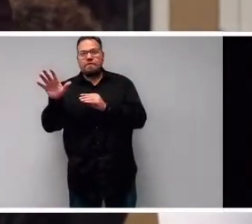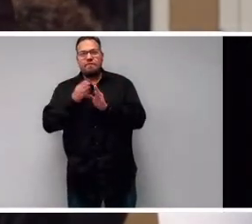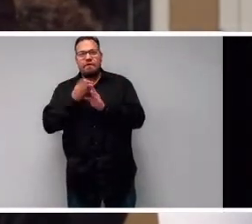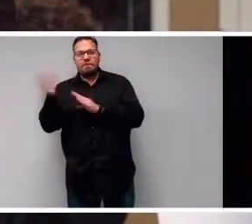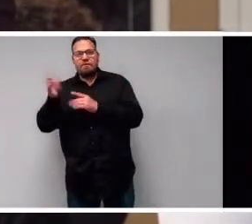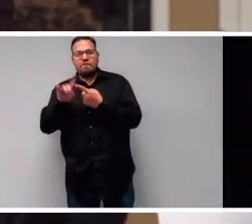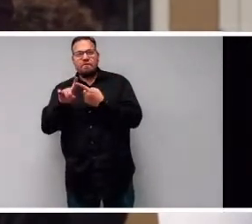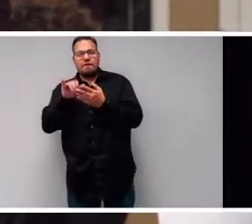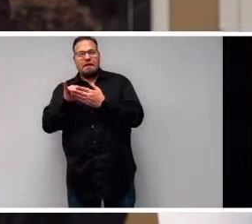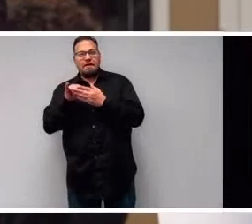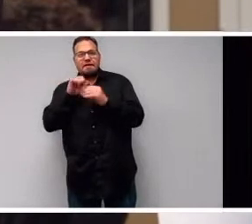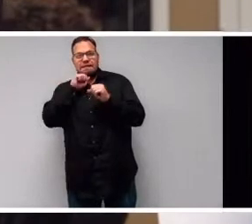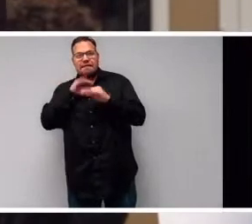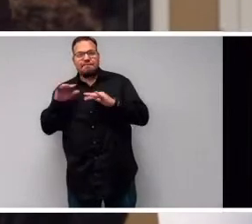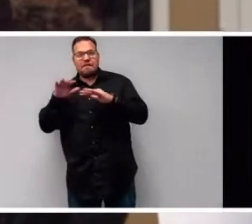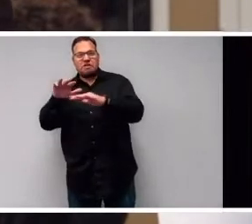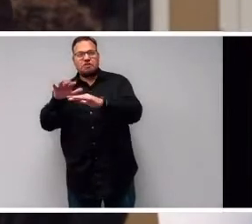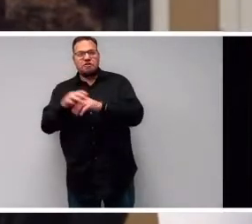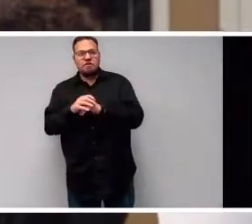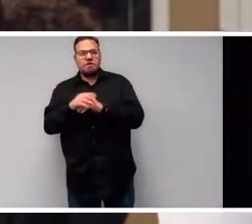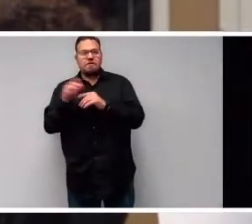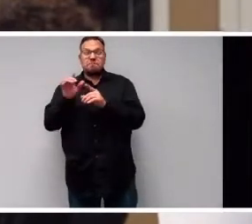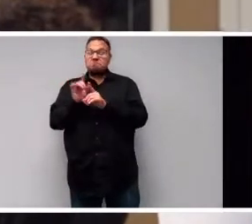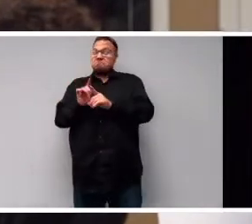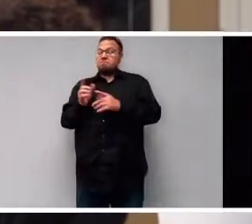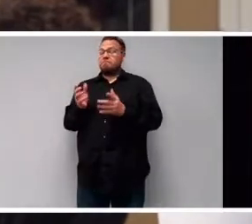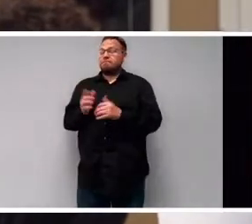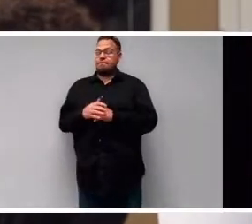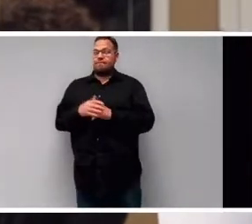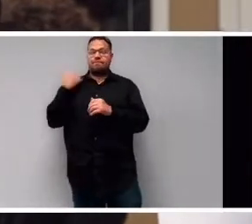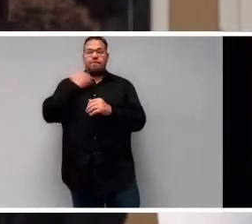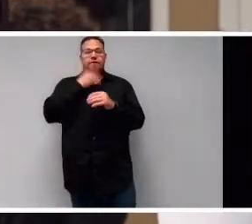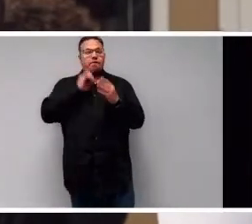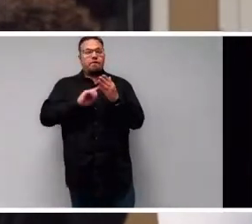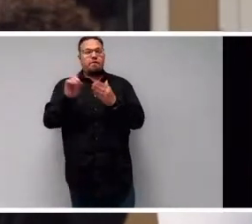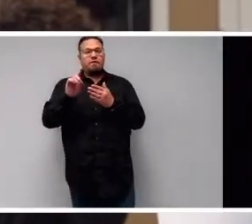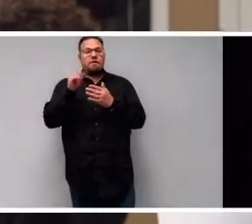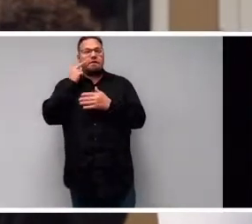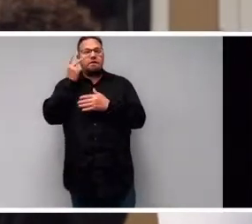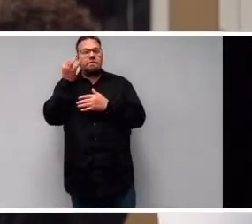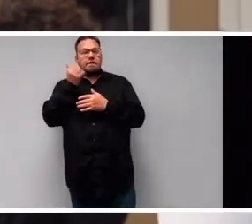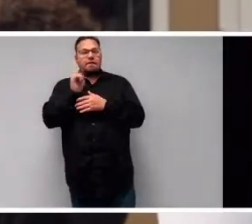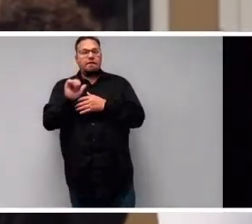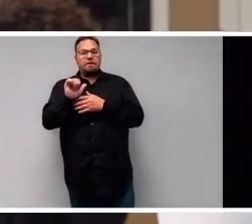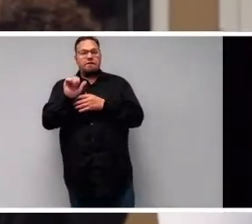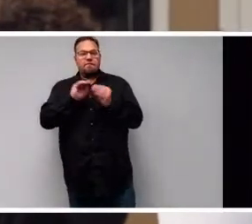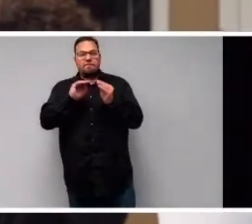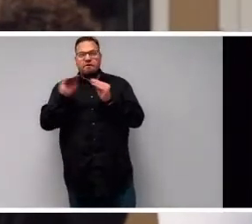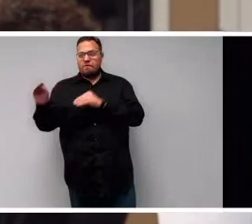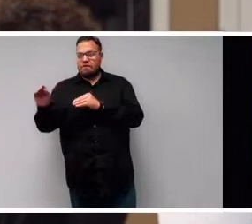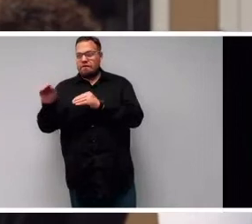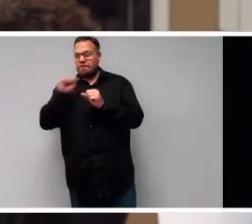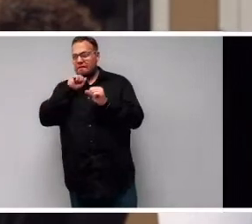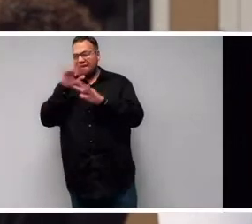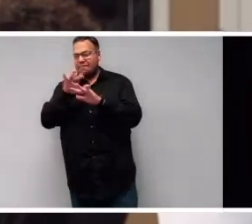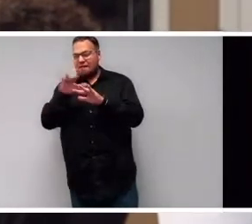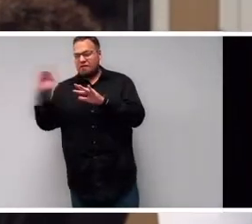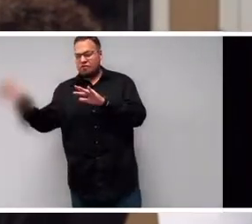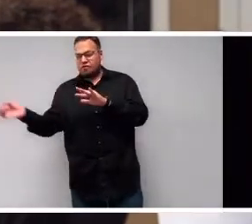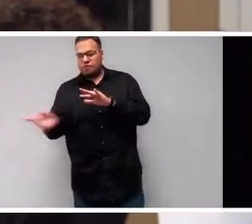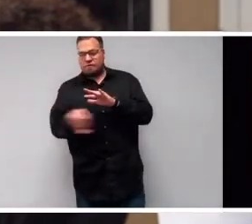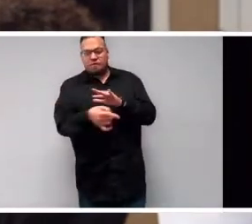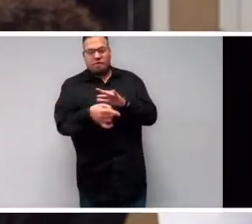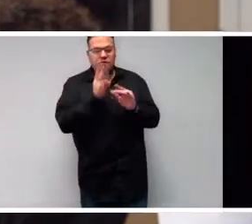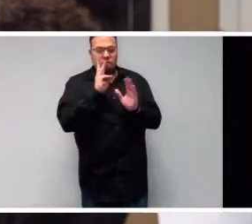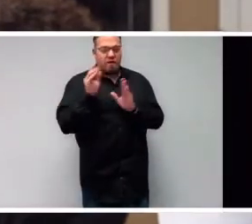contamination. And even so, and we've checked to see if there's any migration of contamination into the water supply, and there is